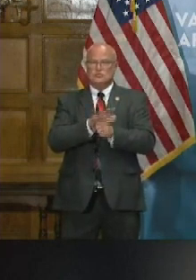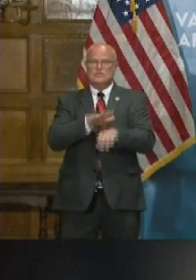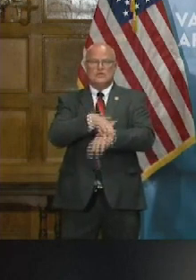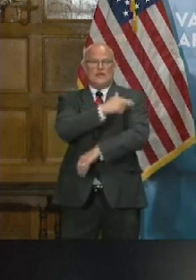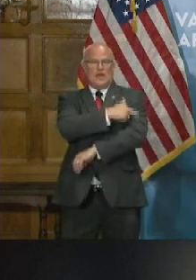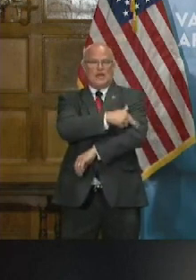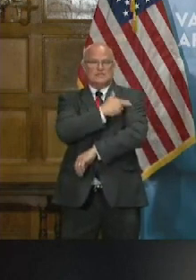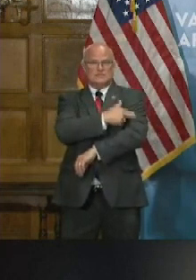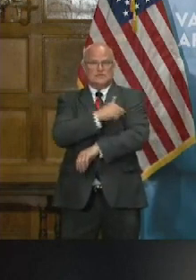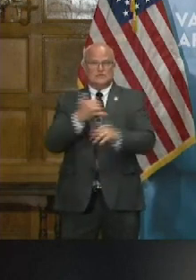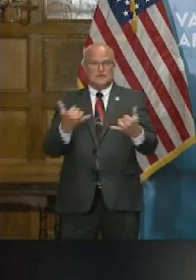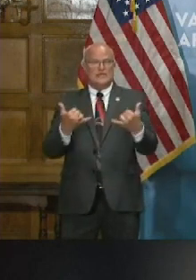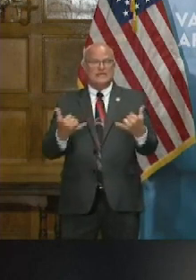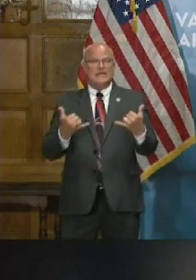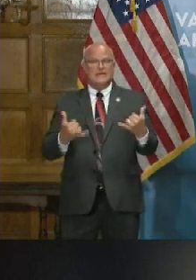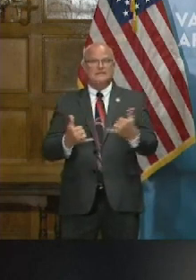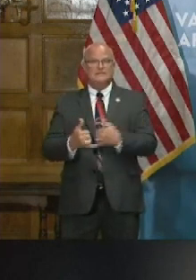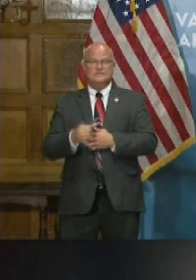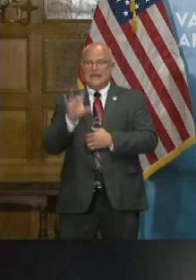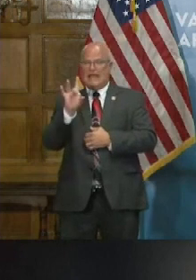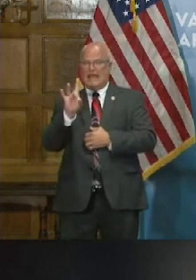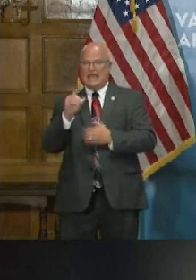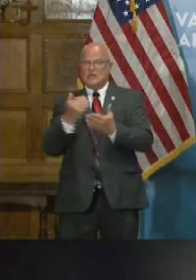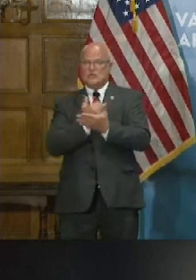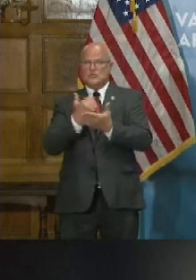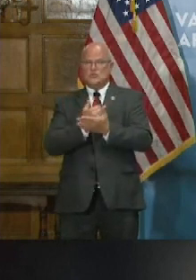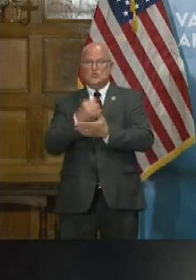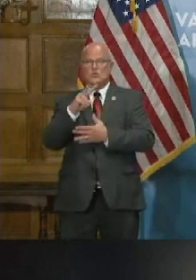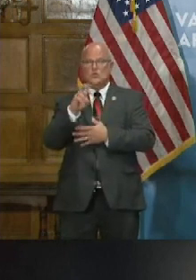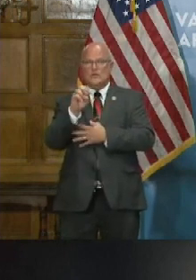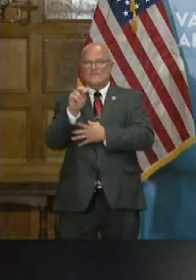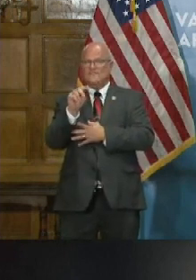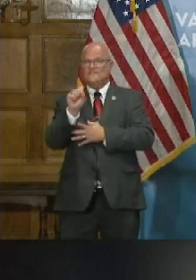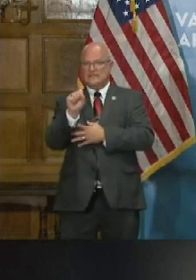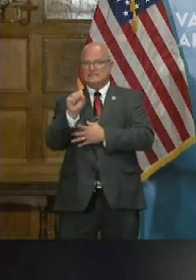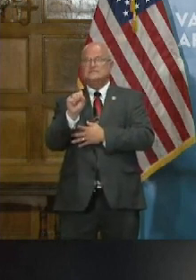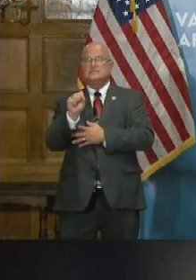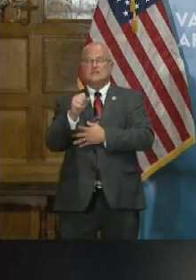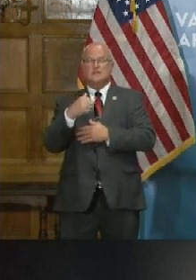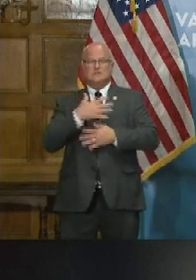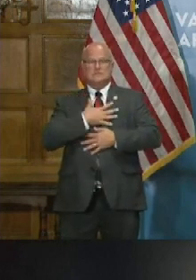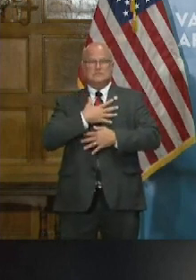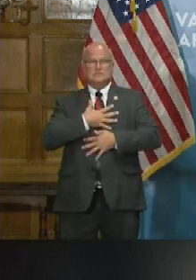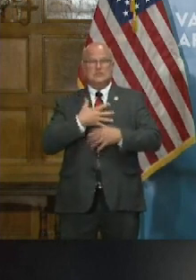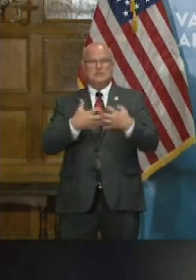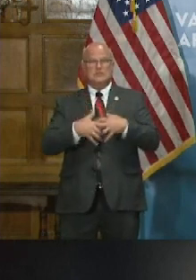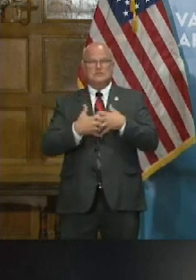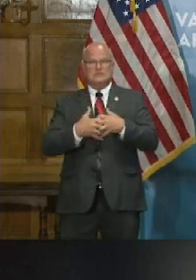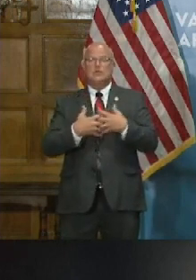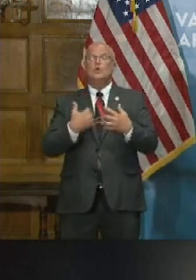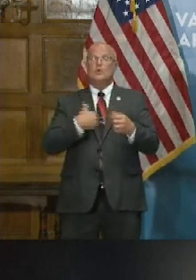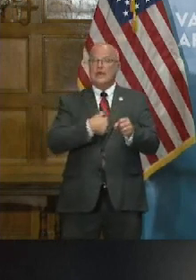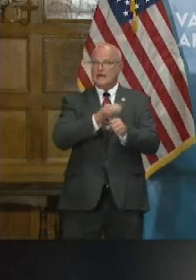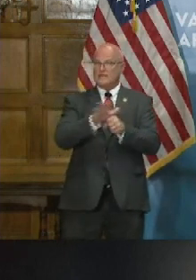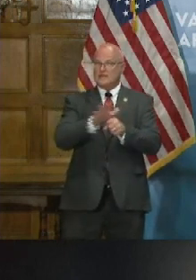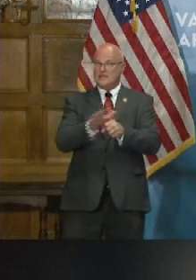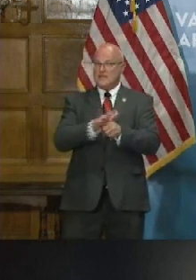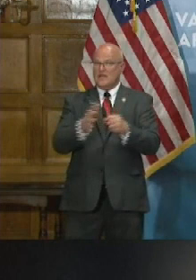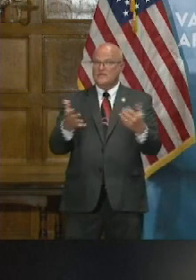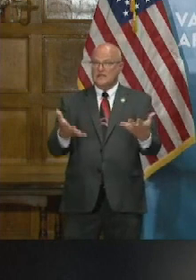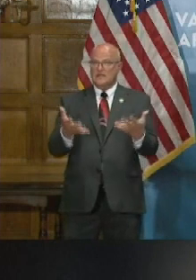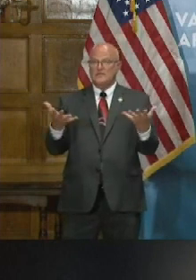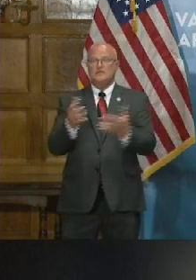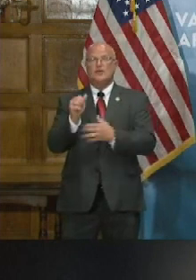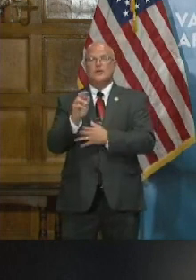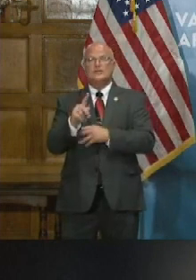our hospitals. 8 new on ventilators, even though we do have sufficient ventilator capacity here